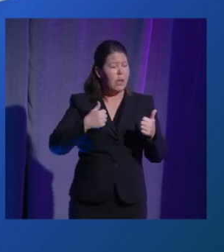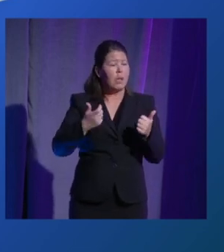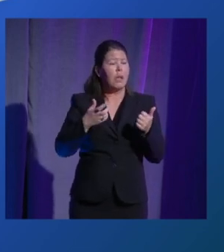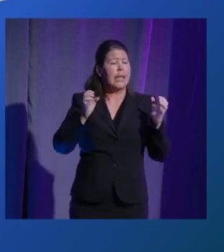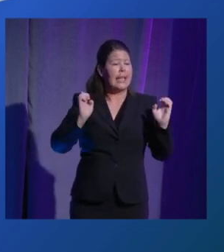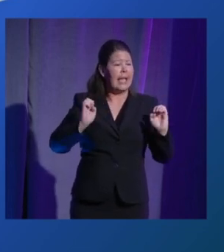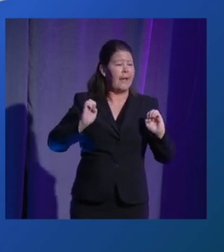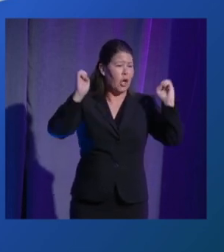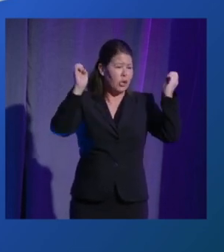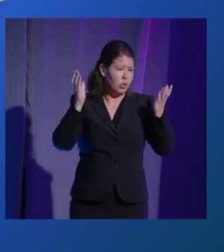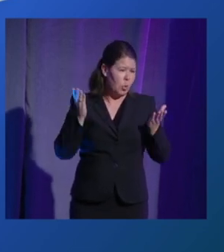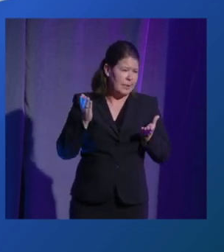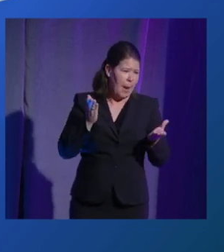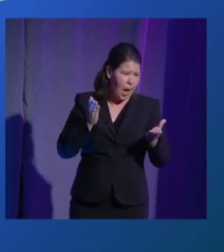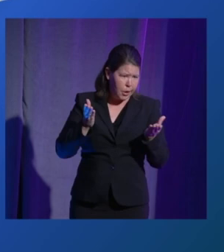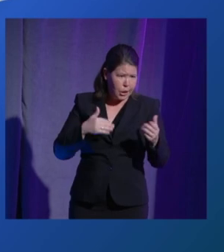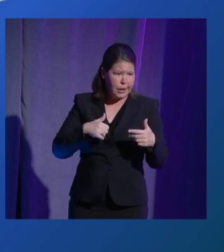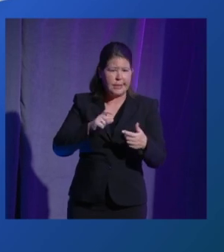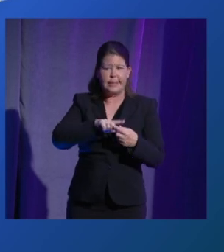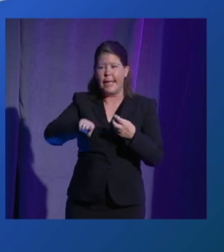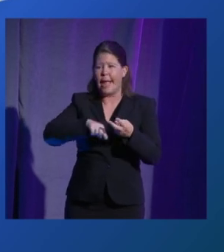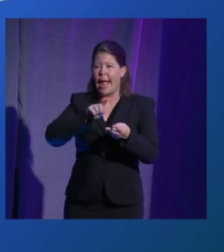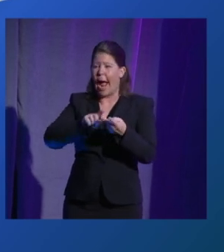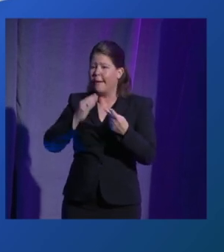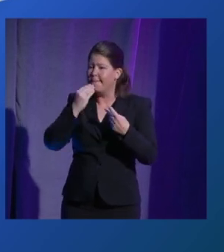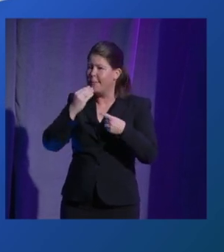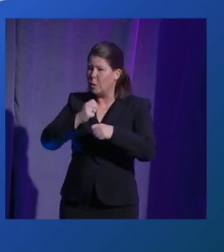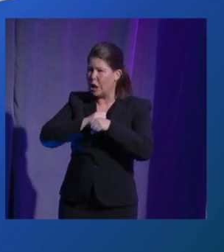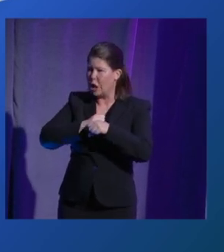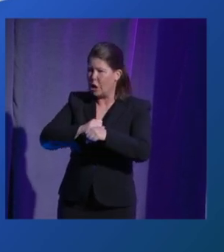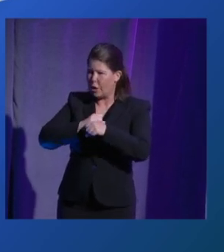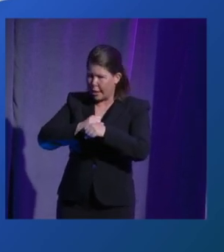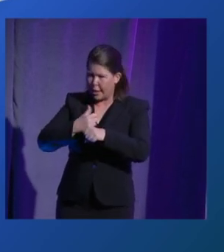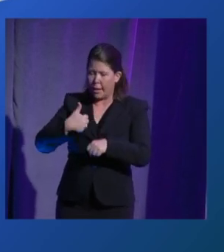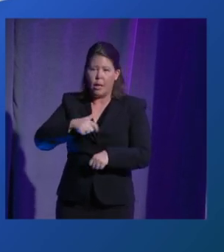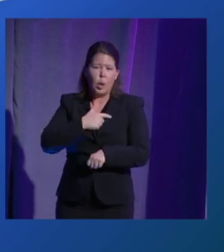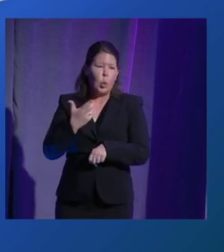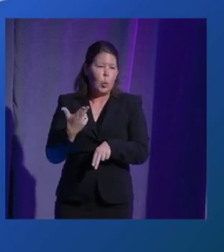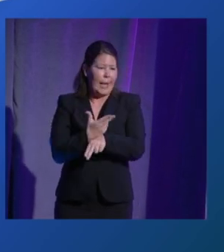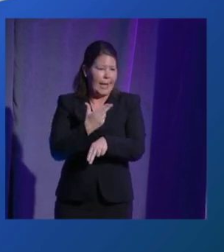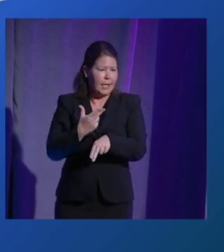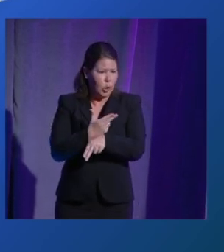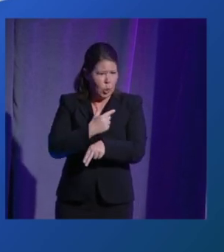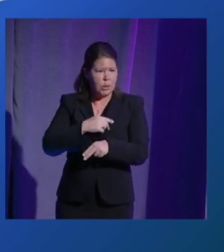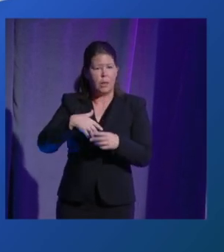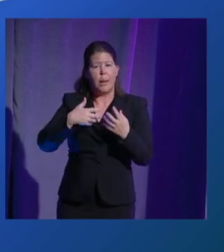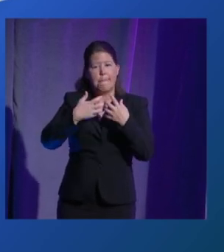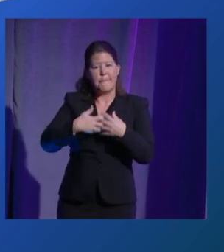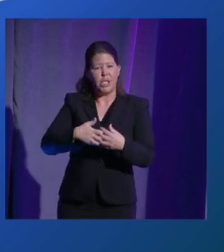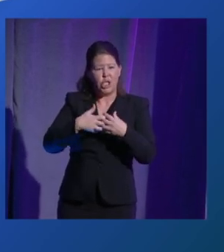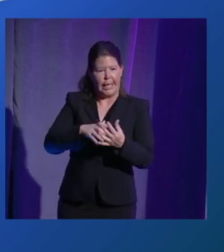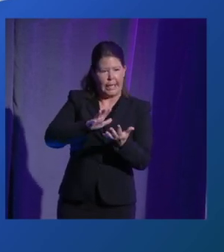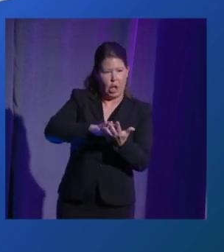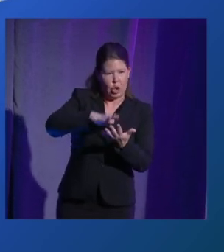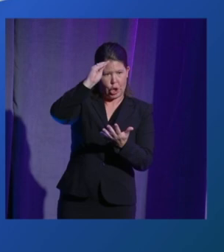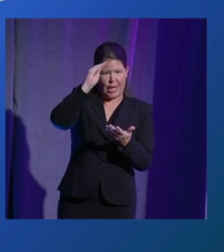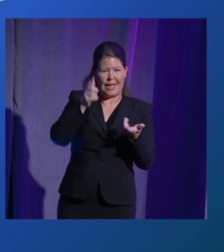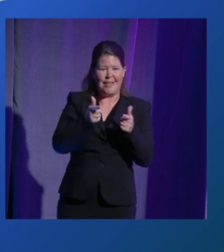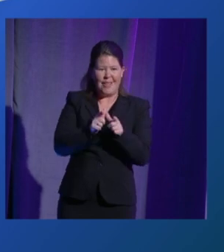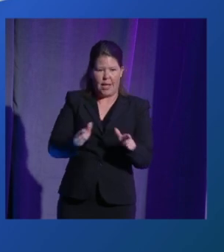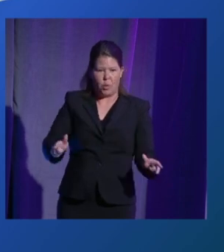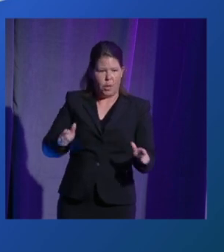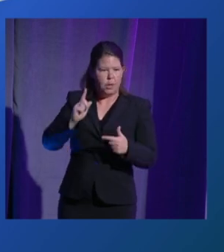Ukraine these are tools that we're able to build using what we called supervised machine learning meaning that we're able to